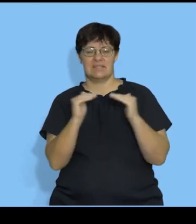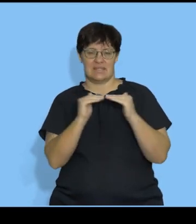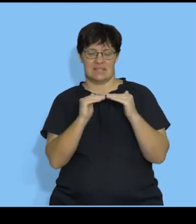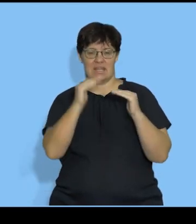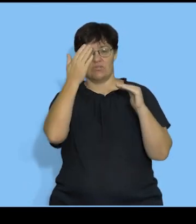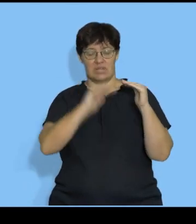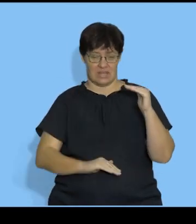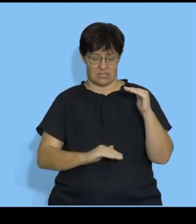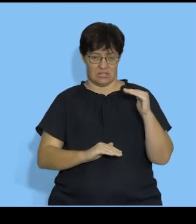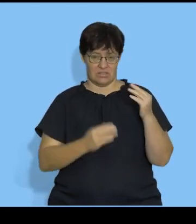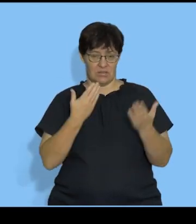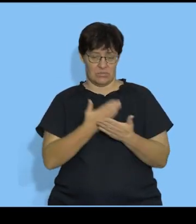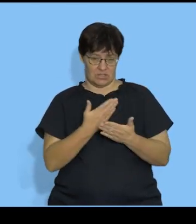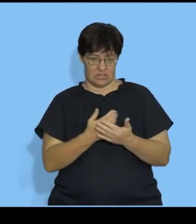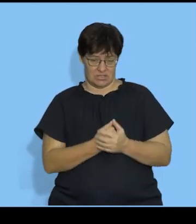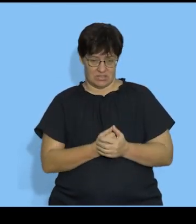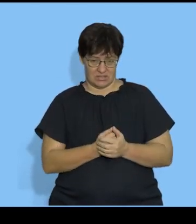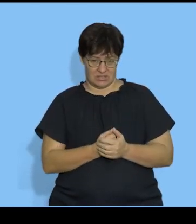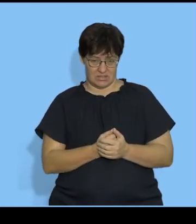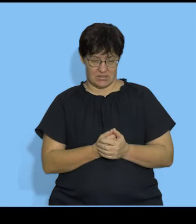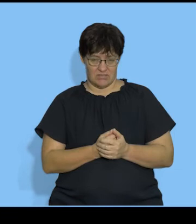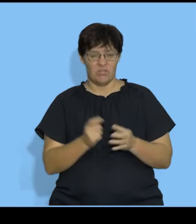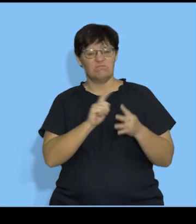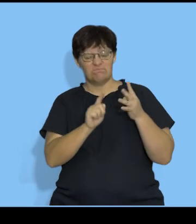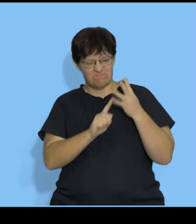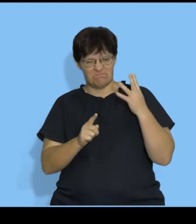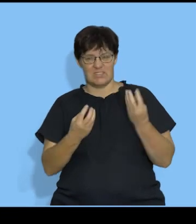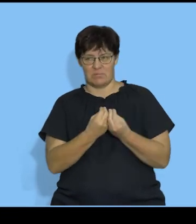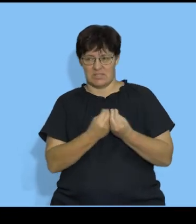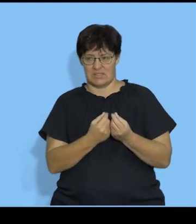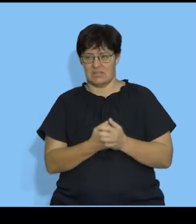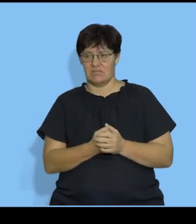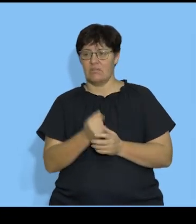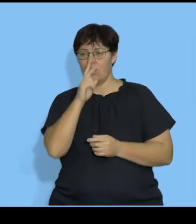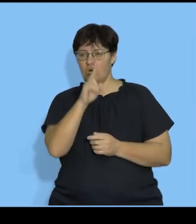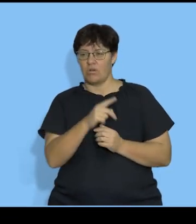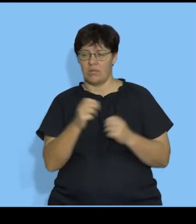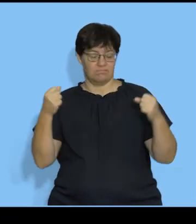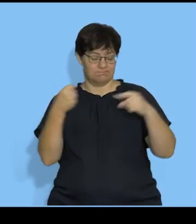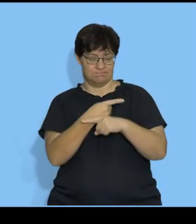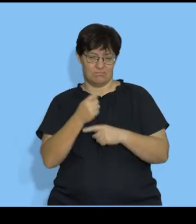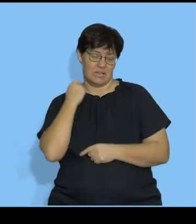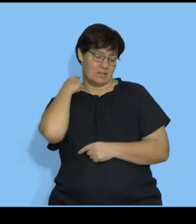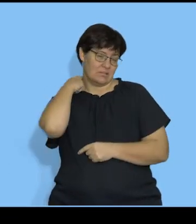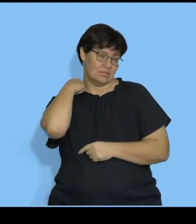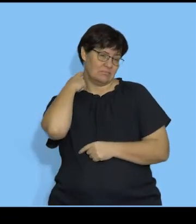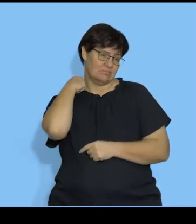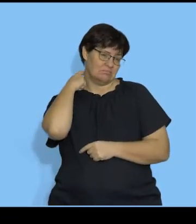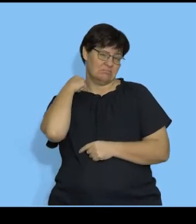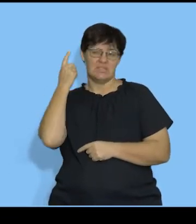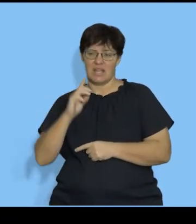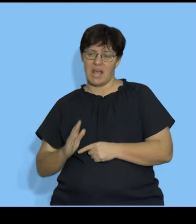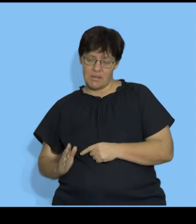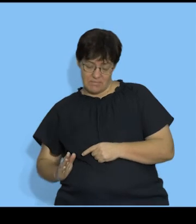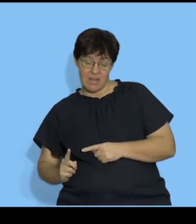reduction potentials, okay, of different substances. So if you look at the arrow on the right-hand side,